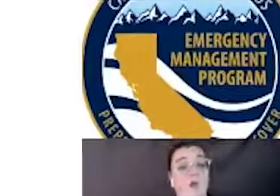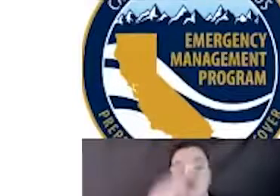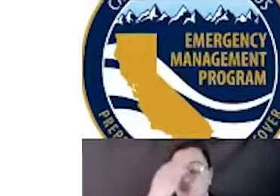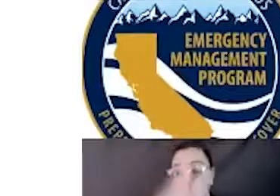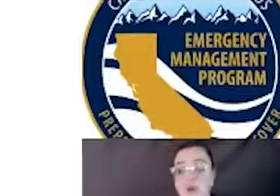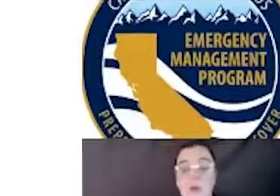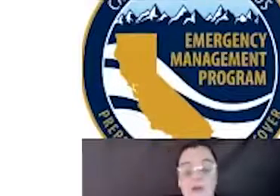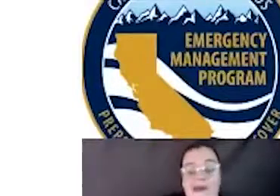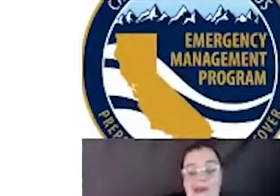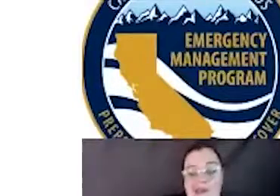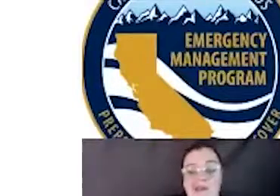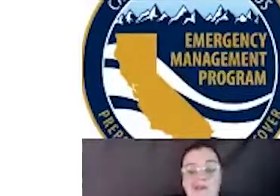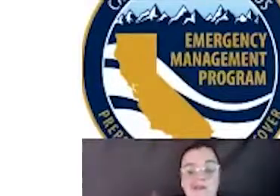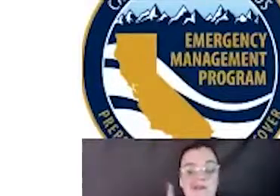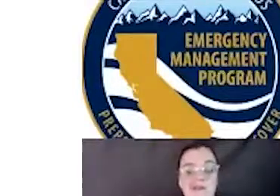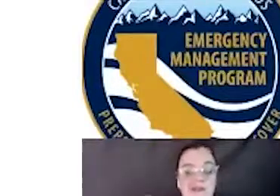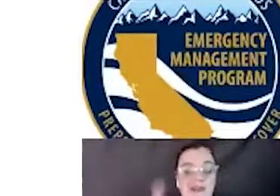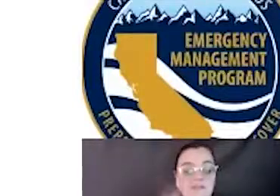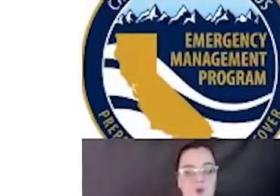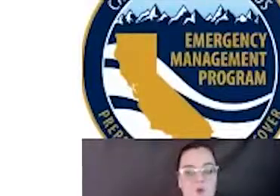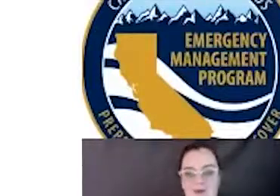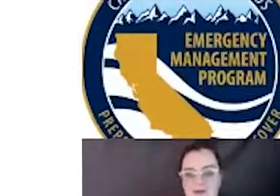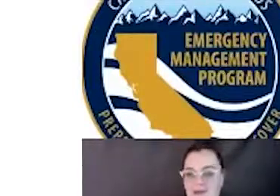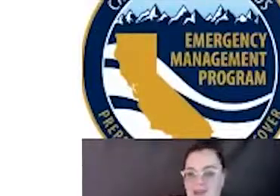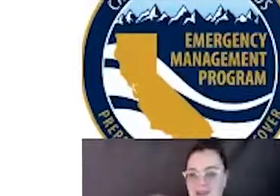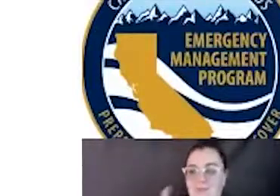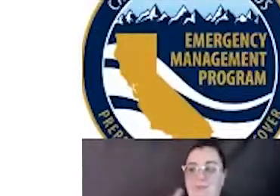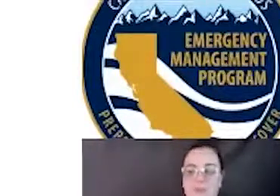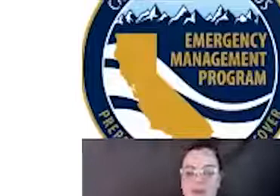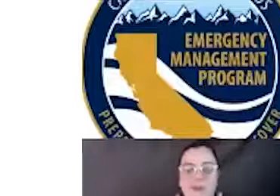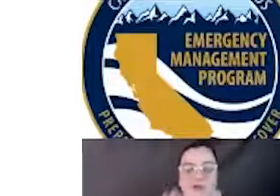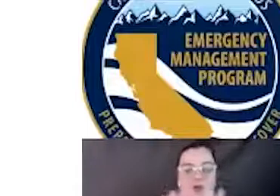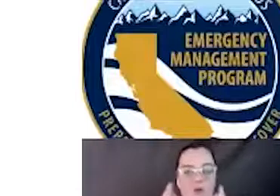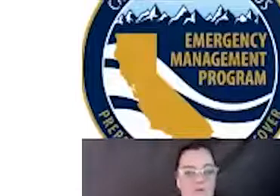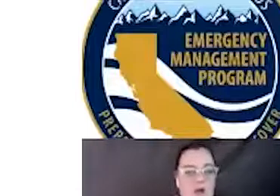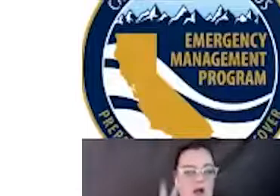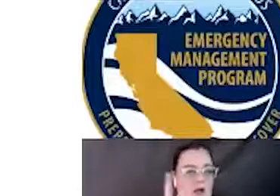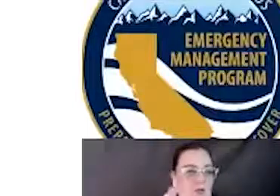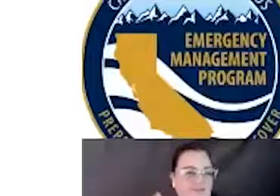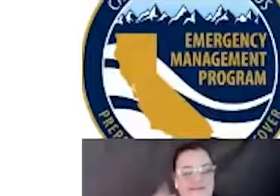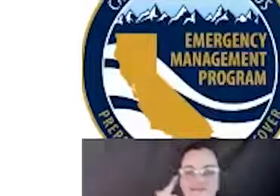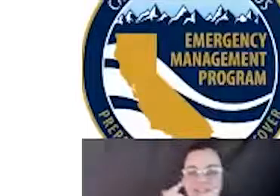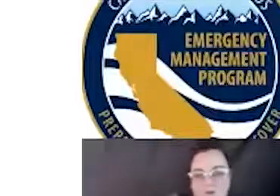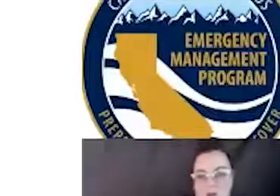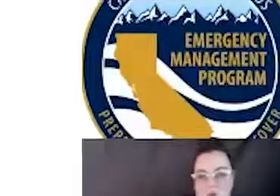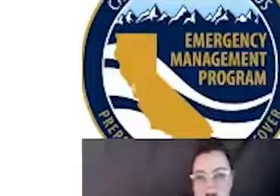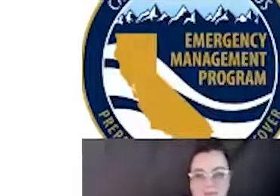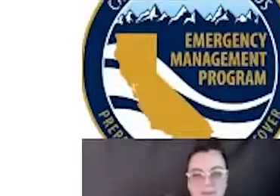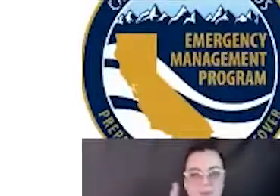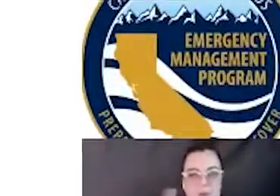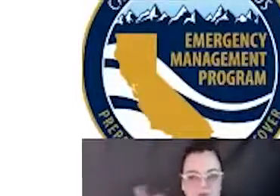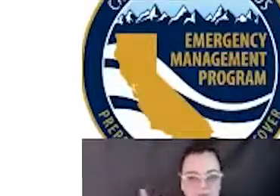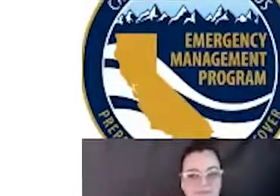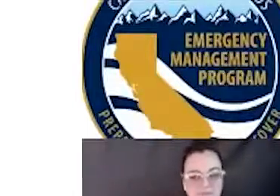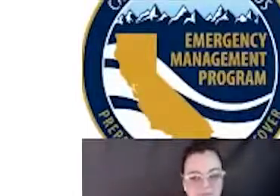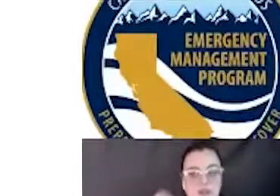the MyShake app and then the overall earthquake warning California page in the chat. This talks about these